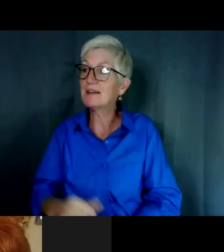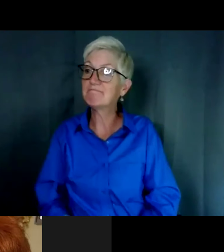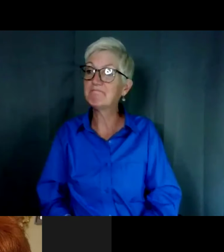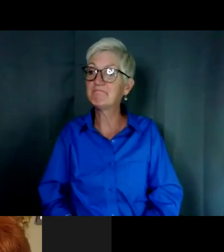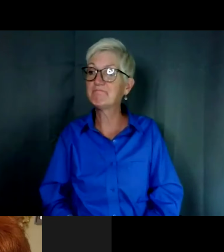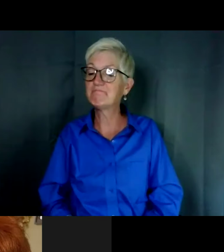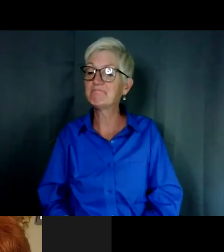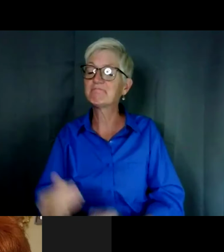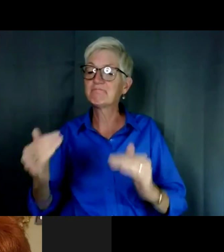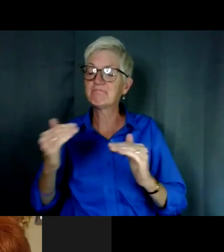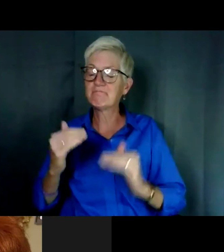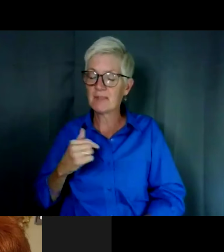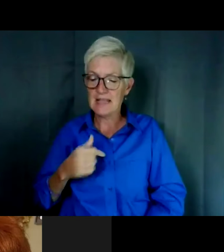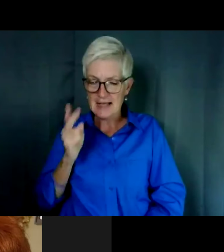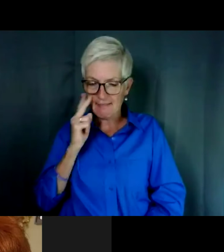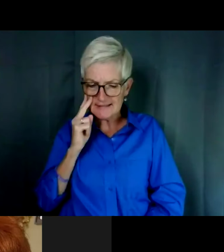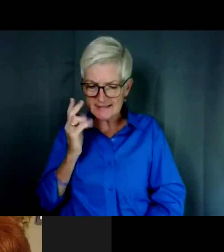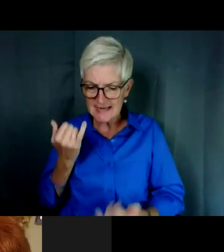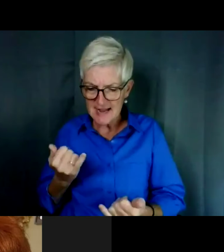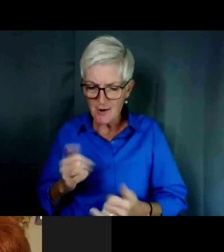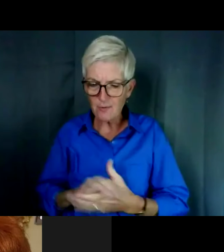Let's see here. Now,